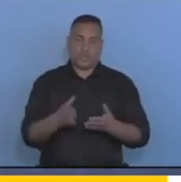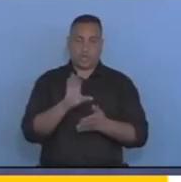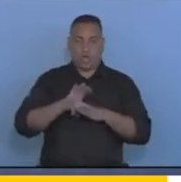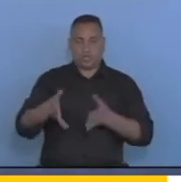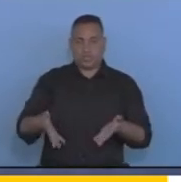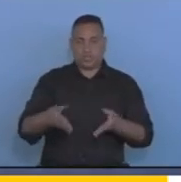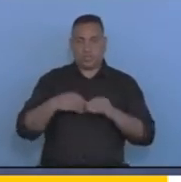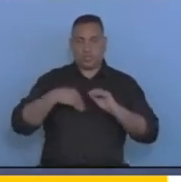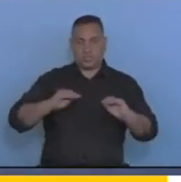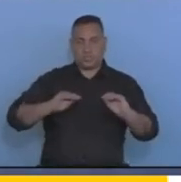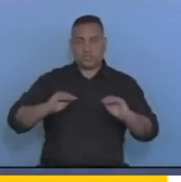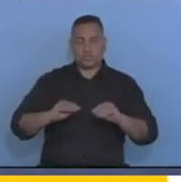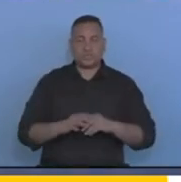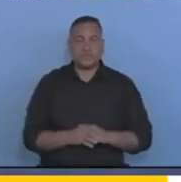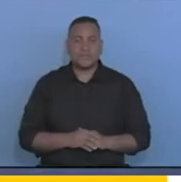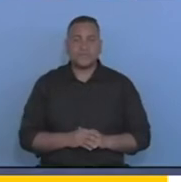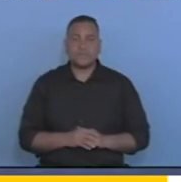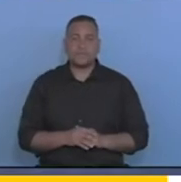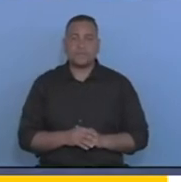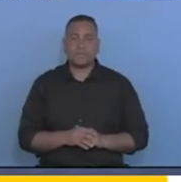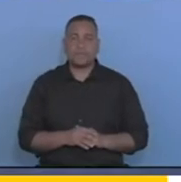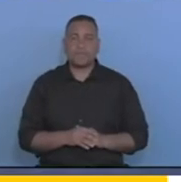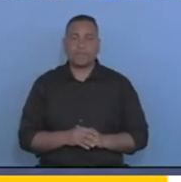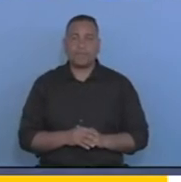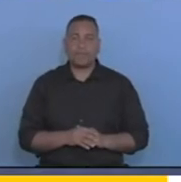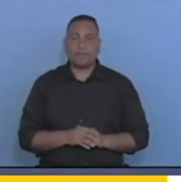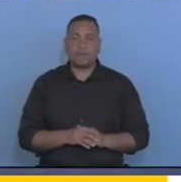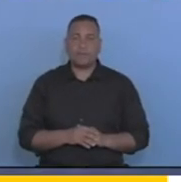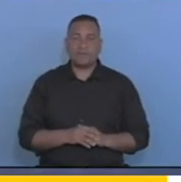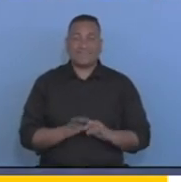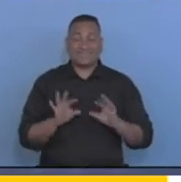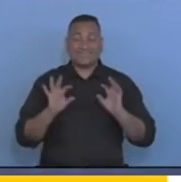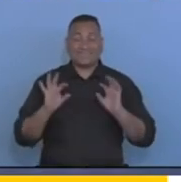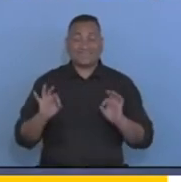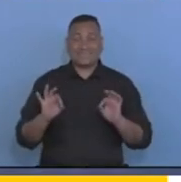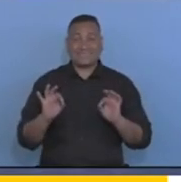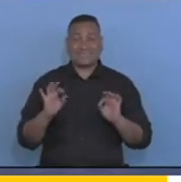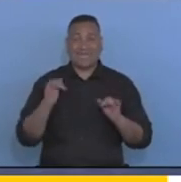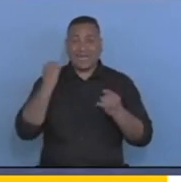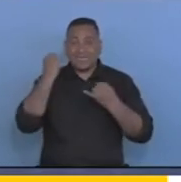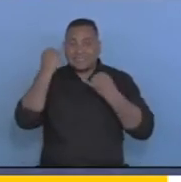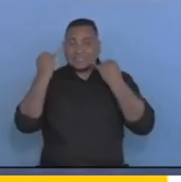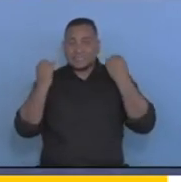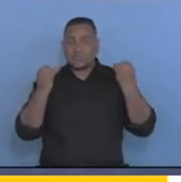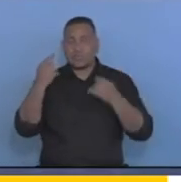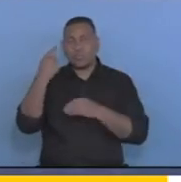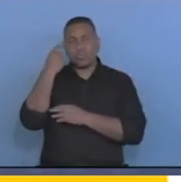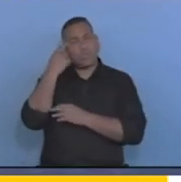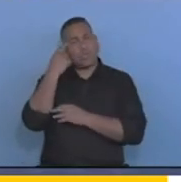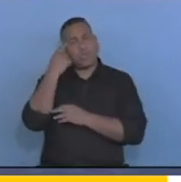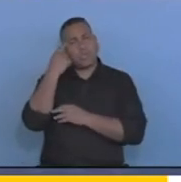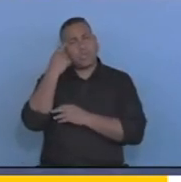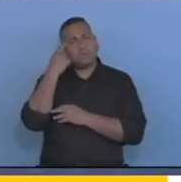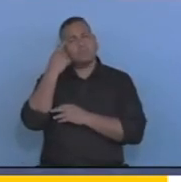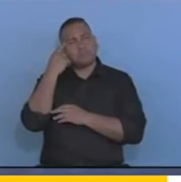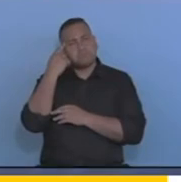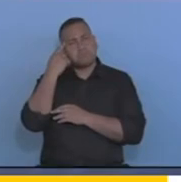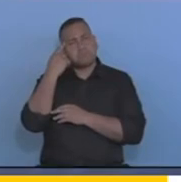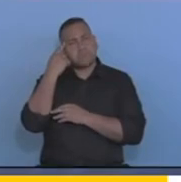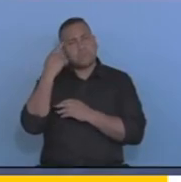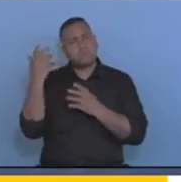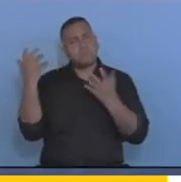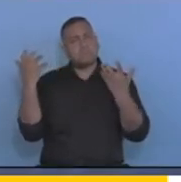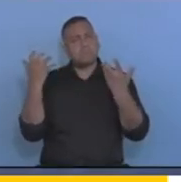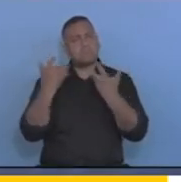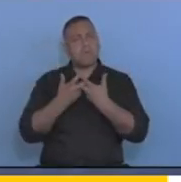you what, this is innovative, because if you were thinking of like meeting industry demand and our courses